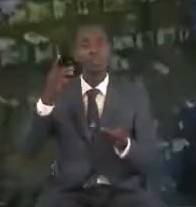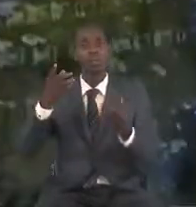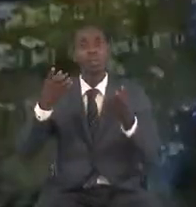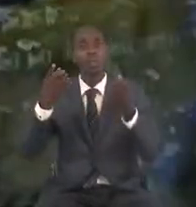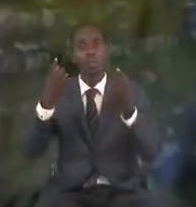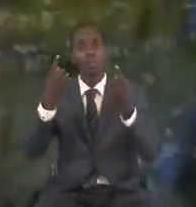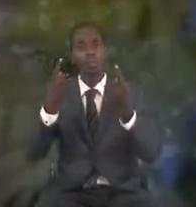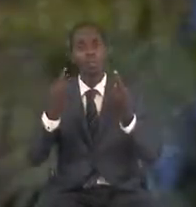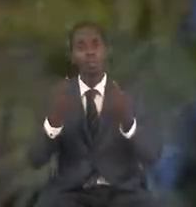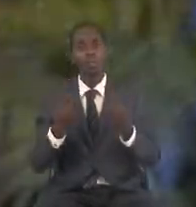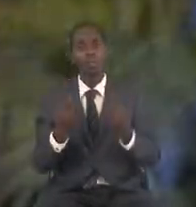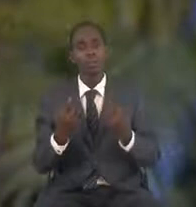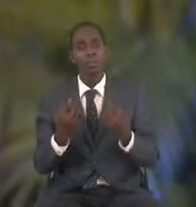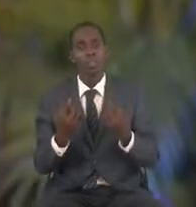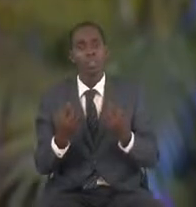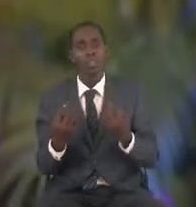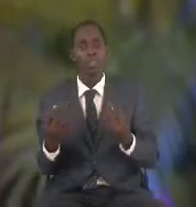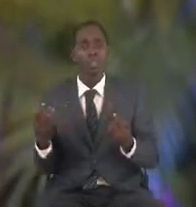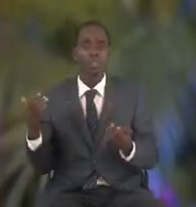come